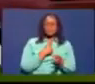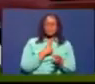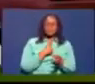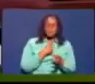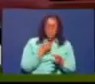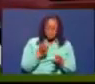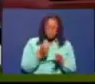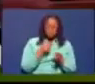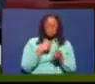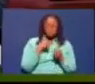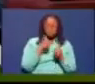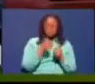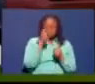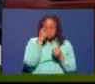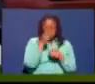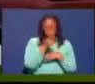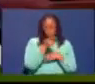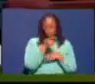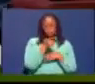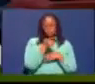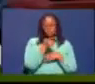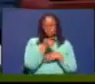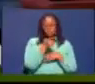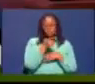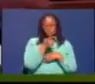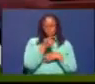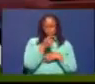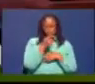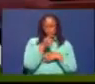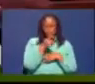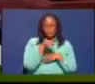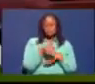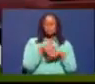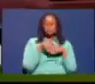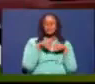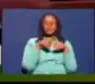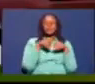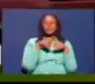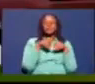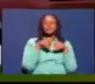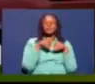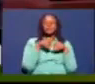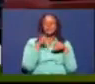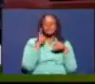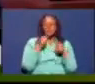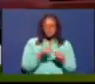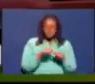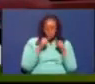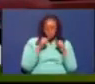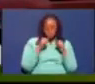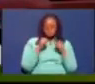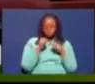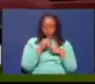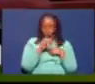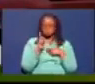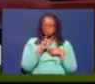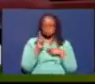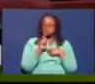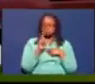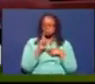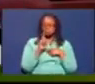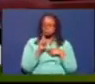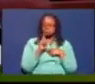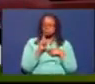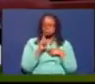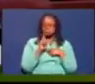you. Is it good for you, Mr. Speaker? Let us not wait for Wanga, the chair. The House was on recess. She